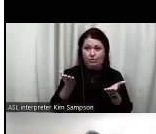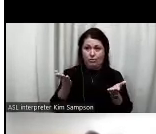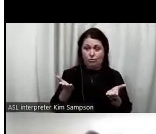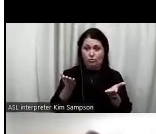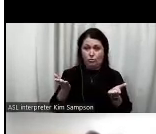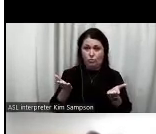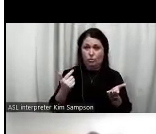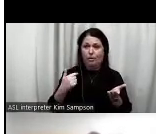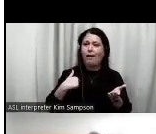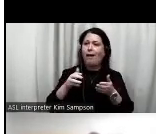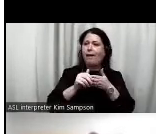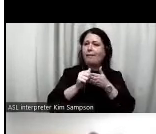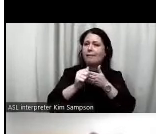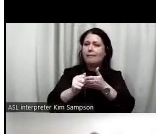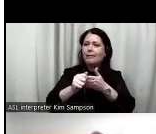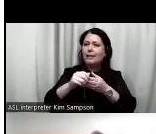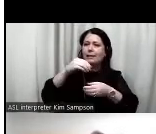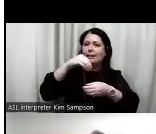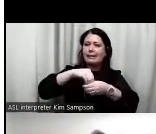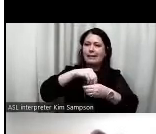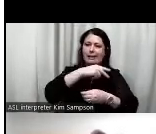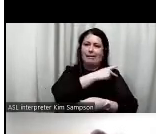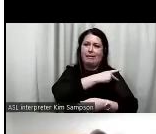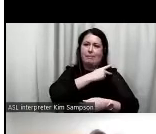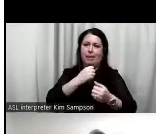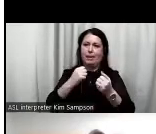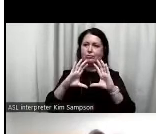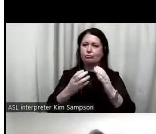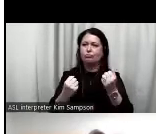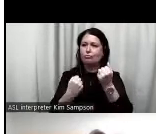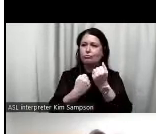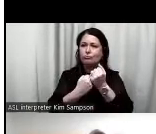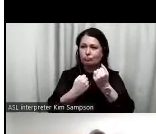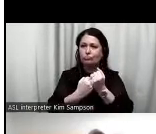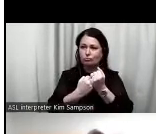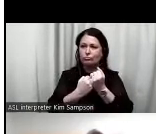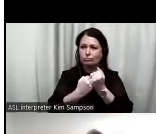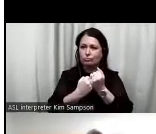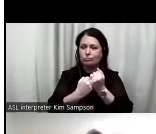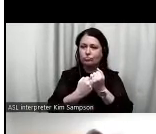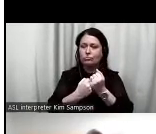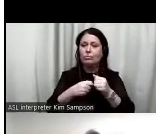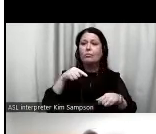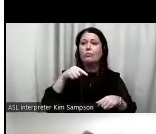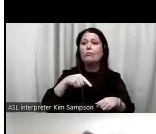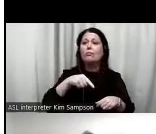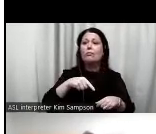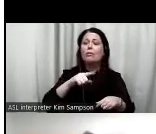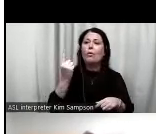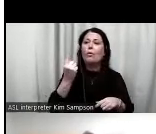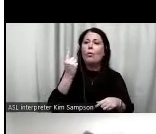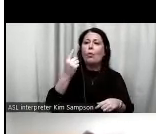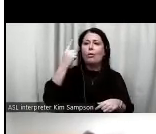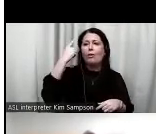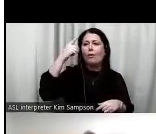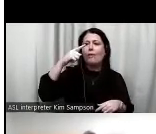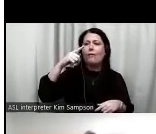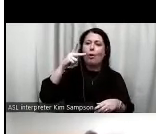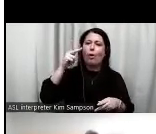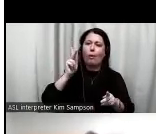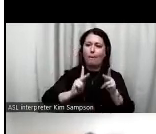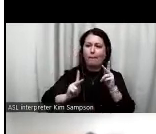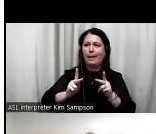I facilitate inpatient support groups, and they really are only for people that are